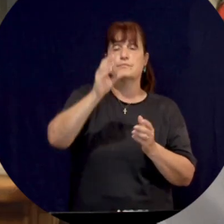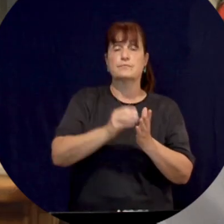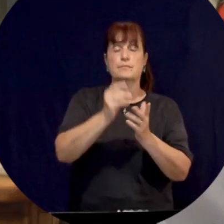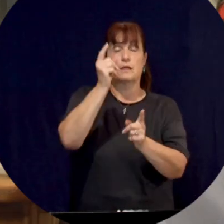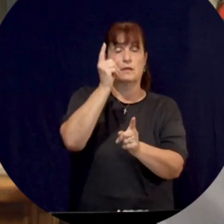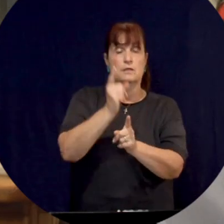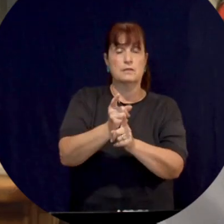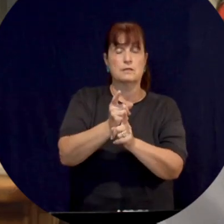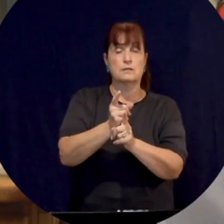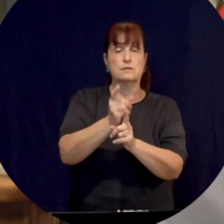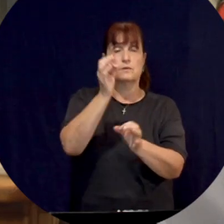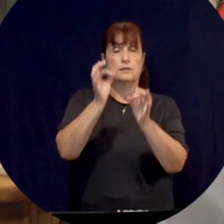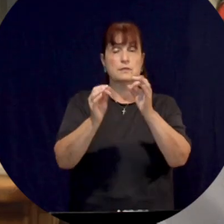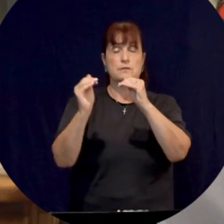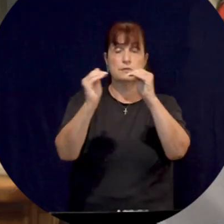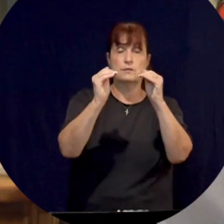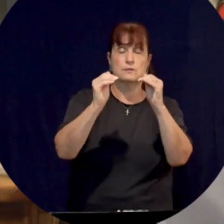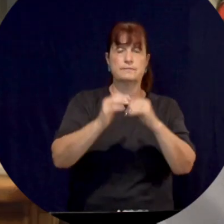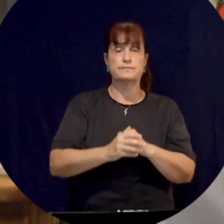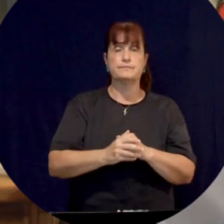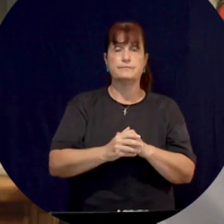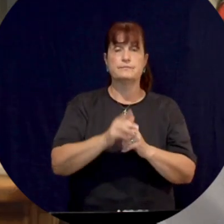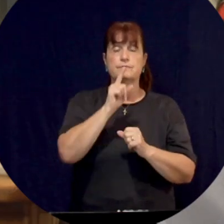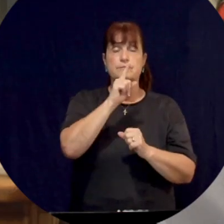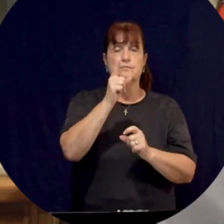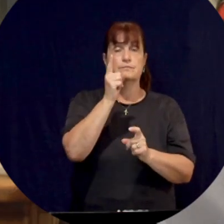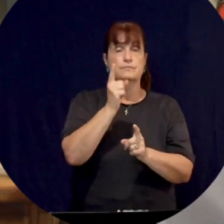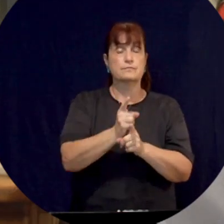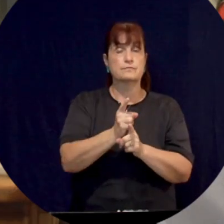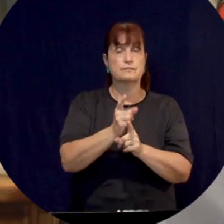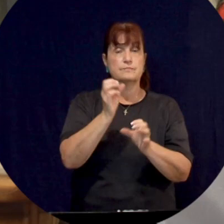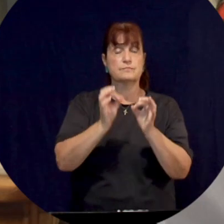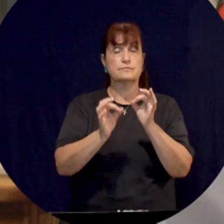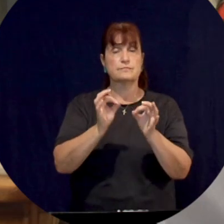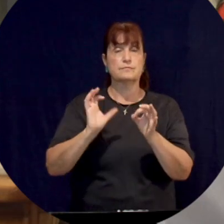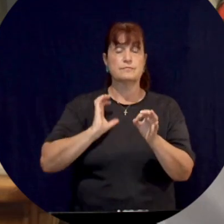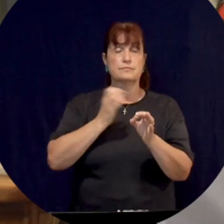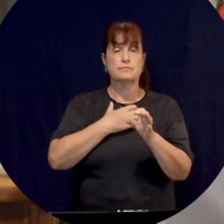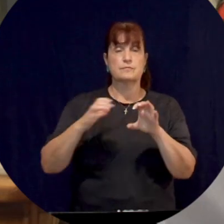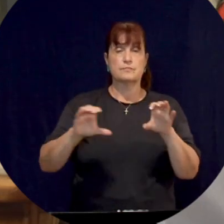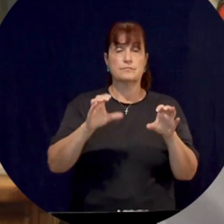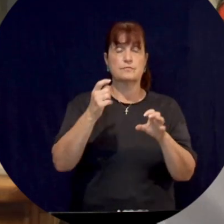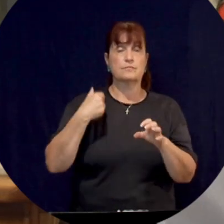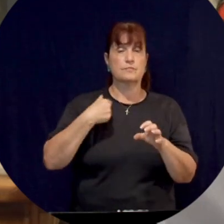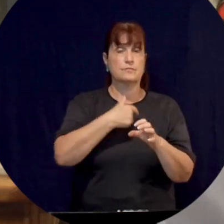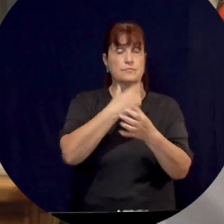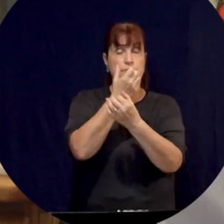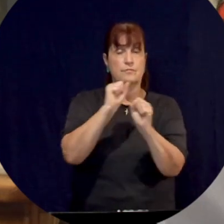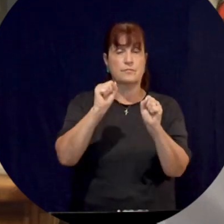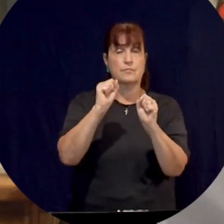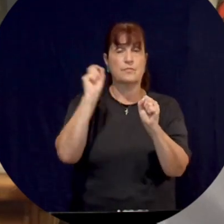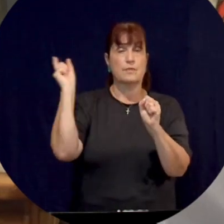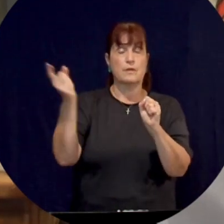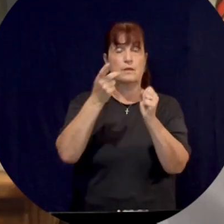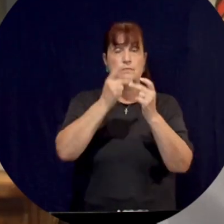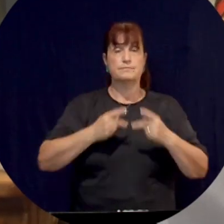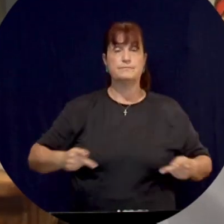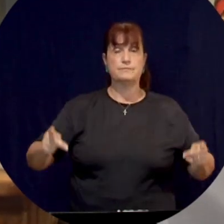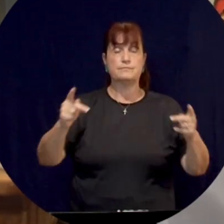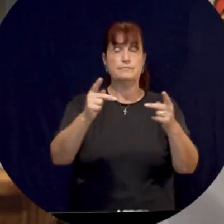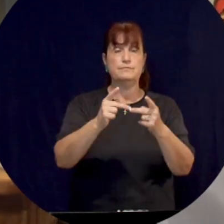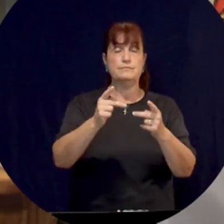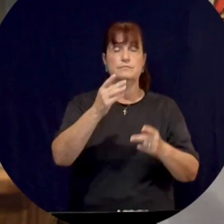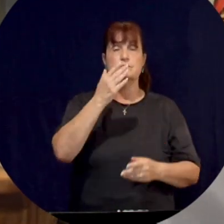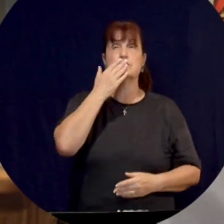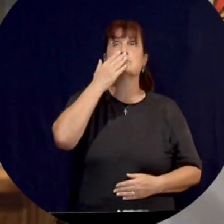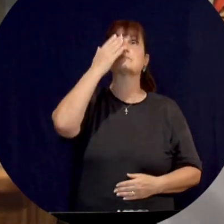the Lord our God. It is right and just. It is truly right and just, our duty and our salvation,